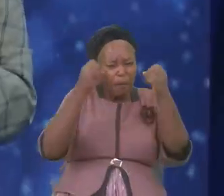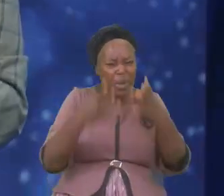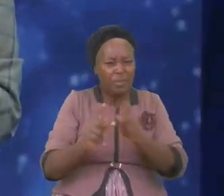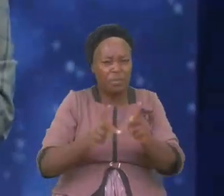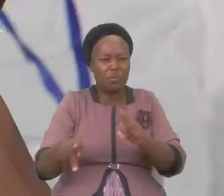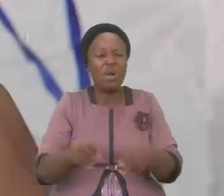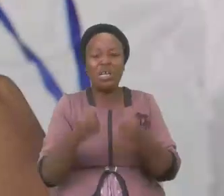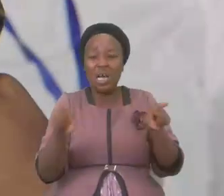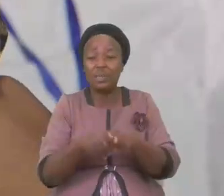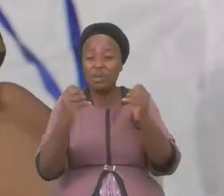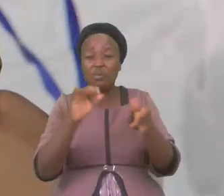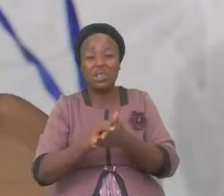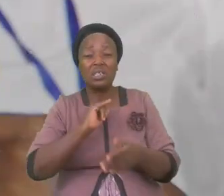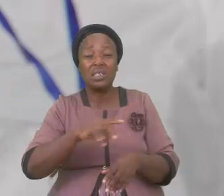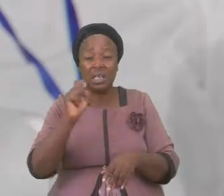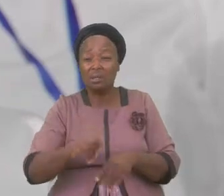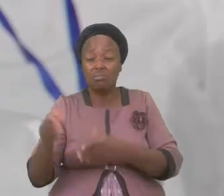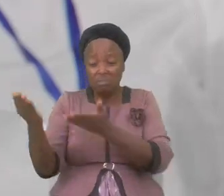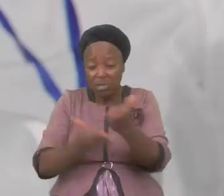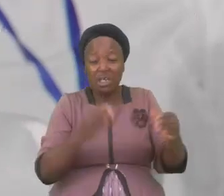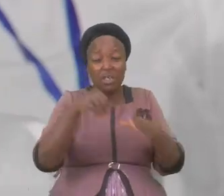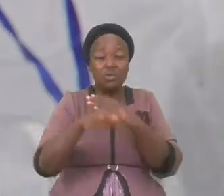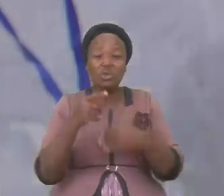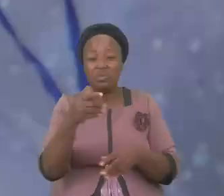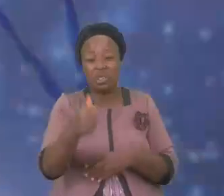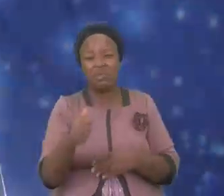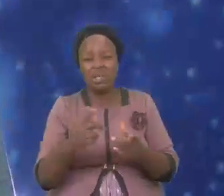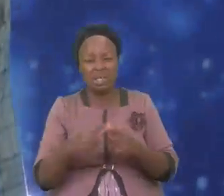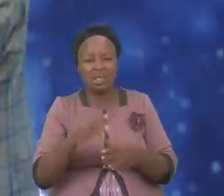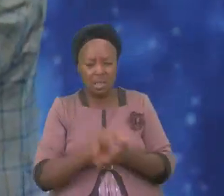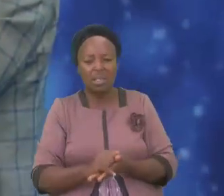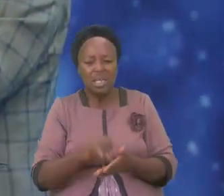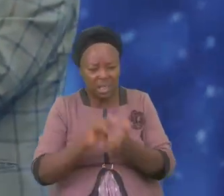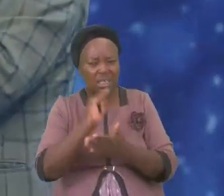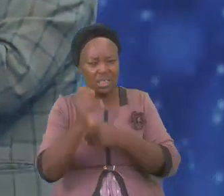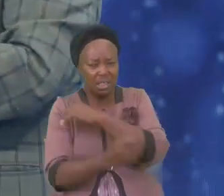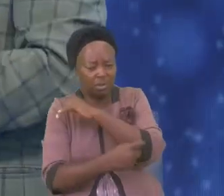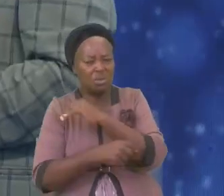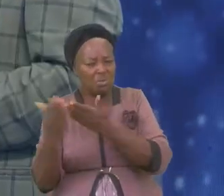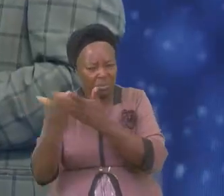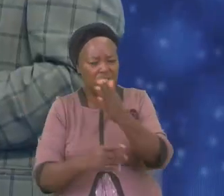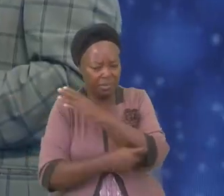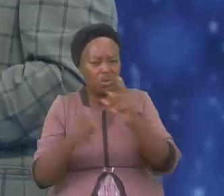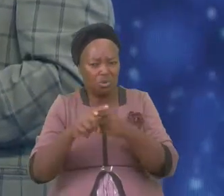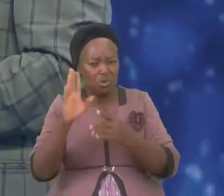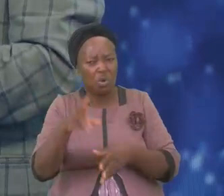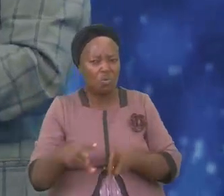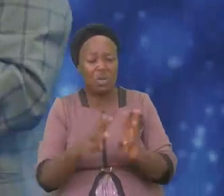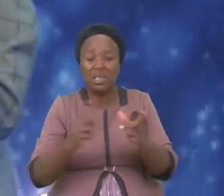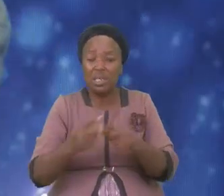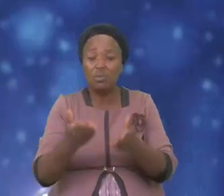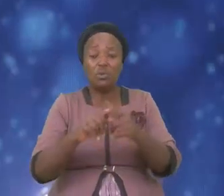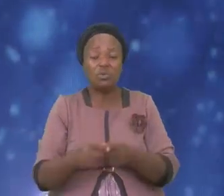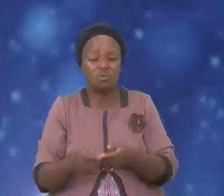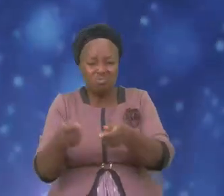by temptation. He wants to come to you by attracting you to the lifestyle of Babylon. What's